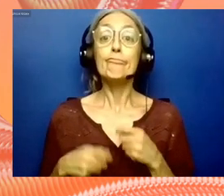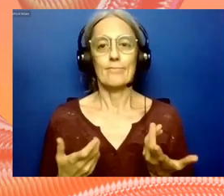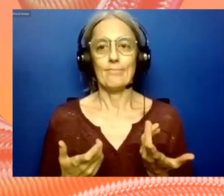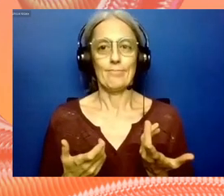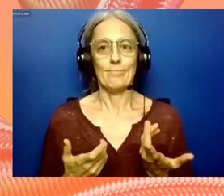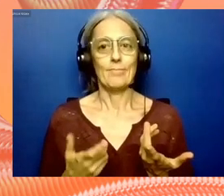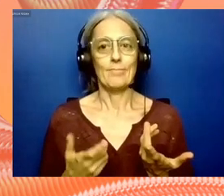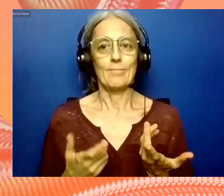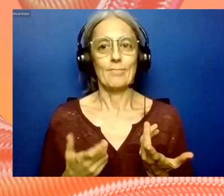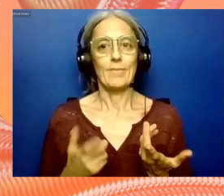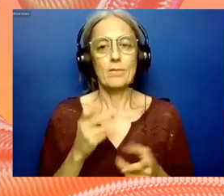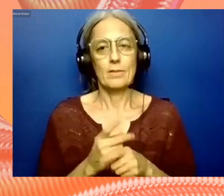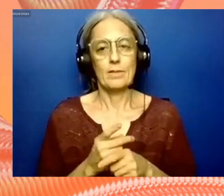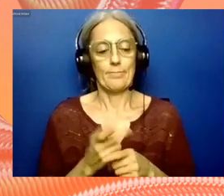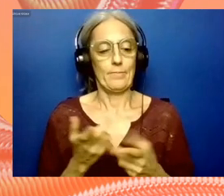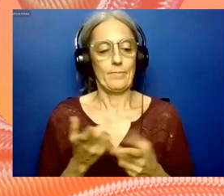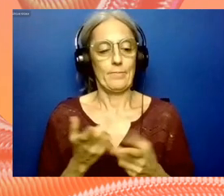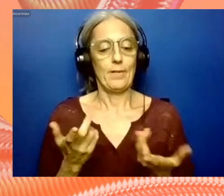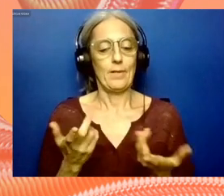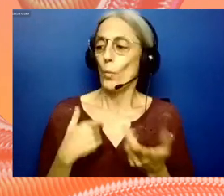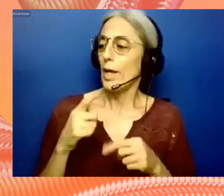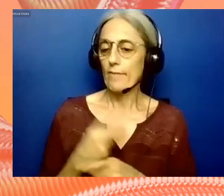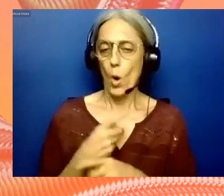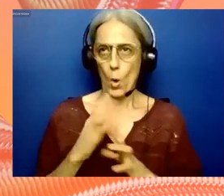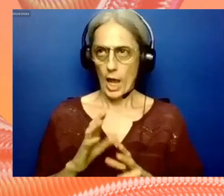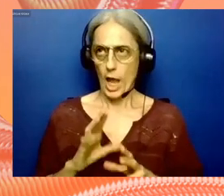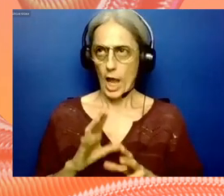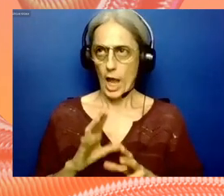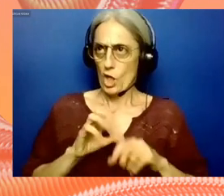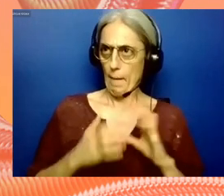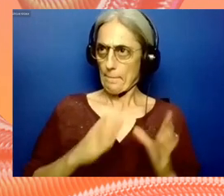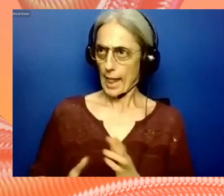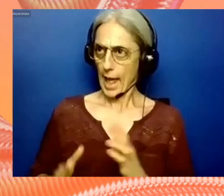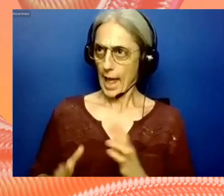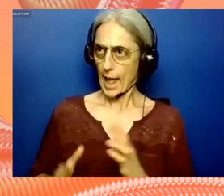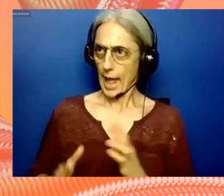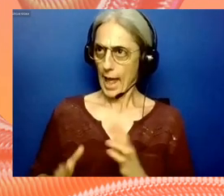it. And I literally have tried to do that. So